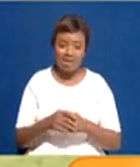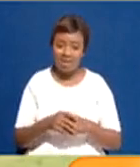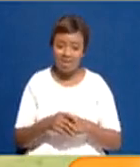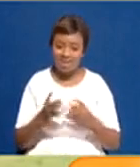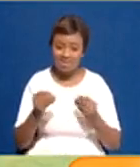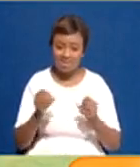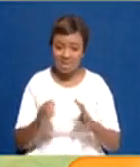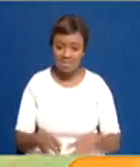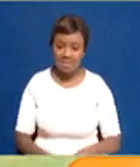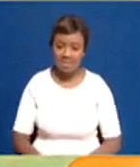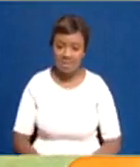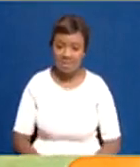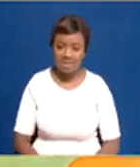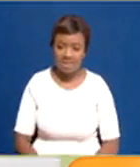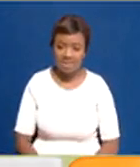noma sana.